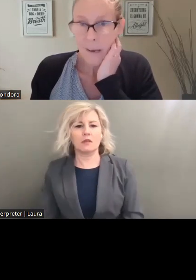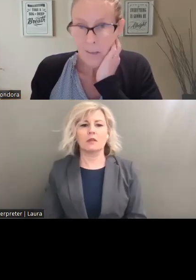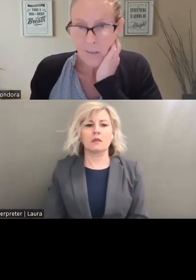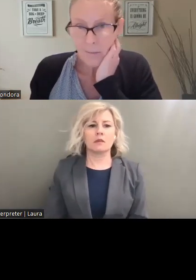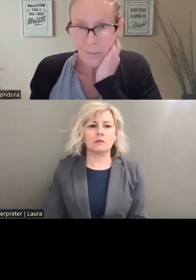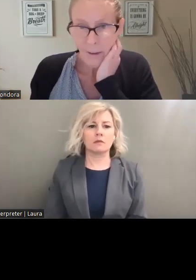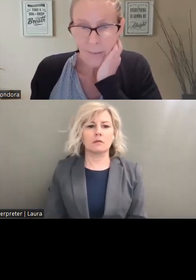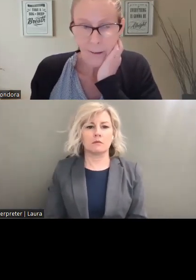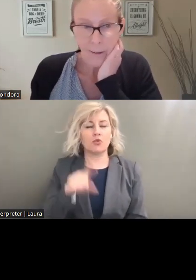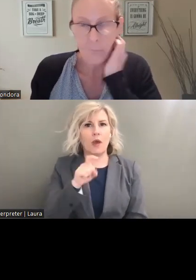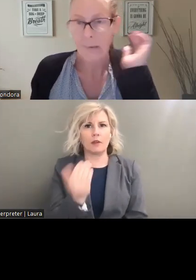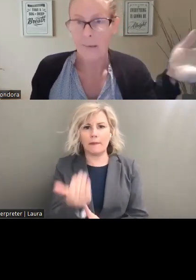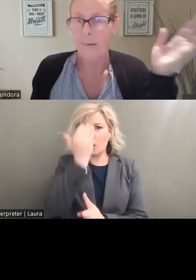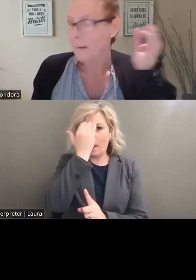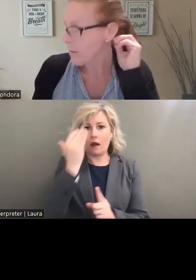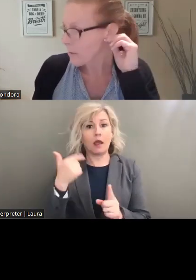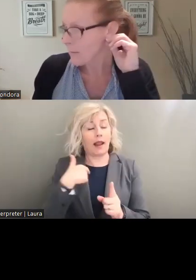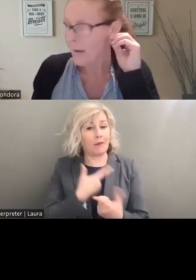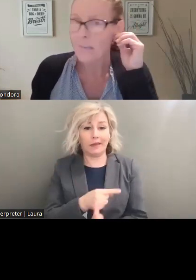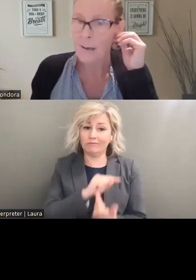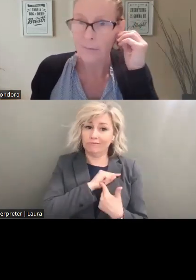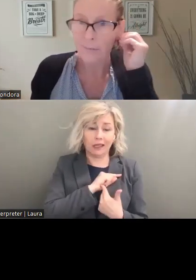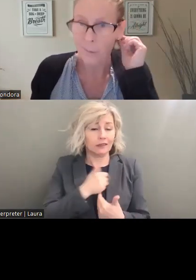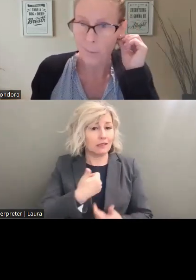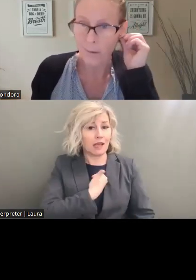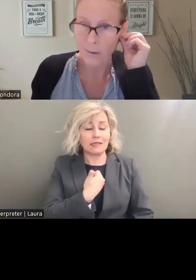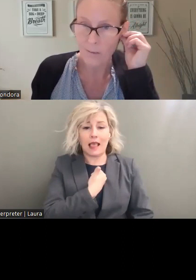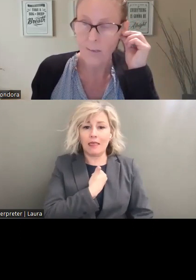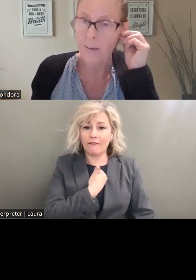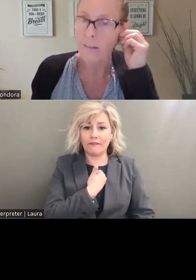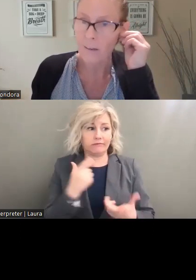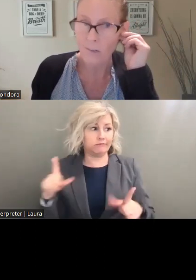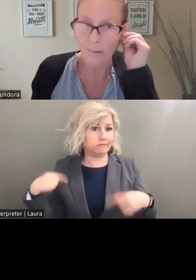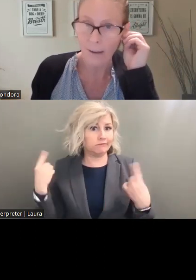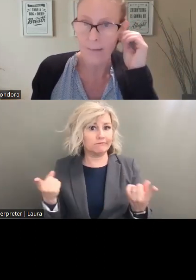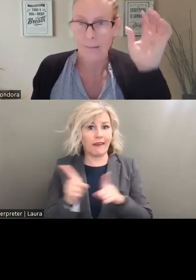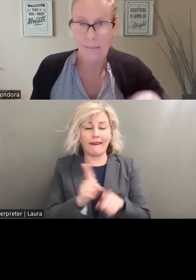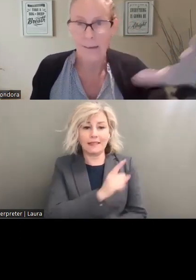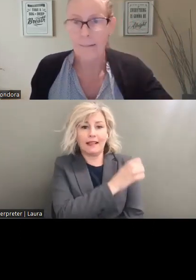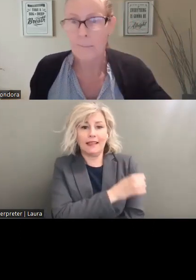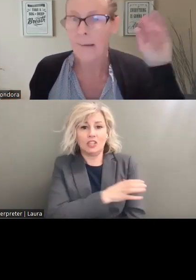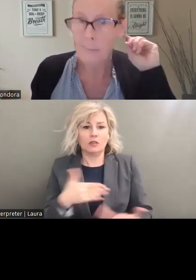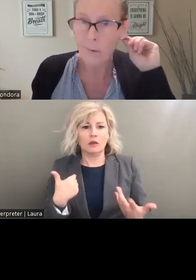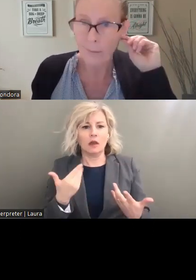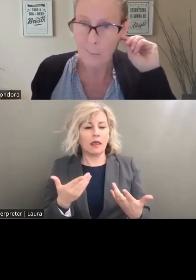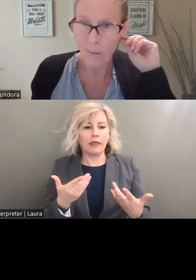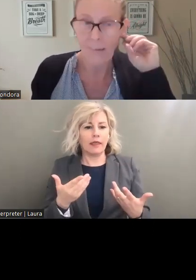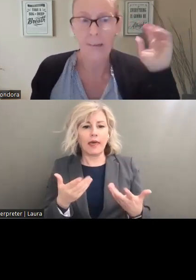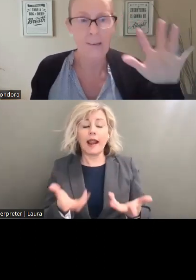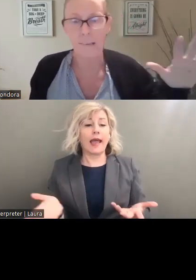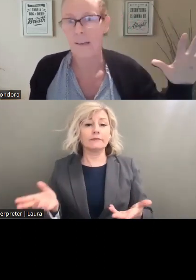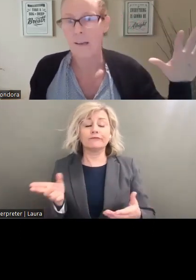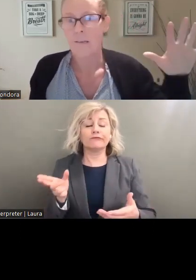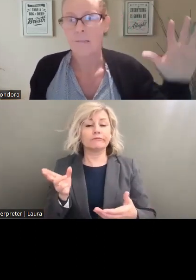have to be conscious of the fact, and I have been guilty of this myself, through the years as a clinician, that I sign on to my computer in the